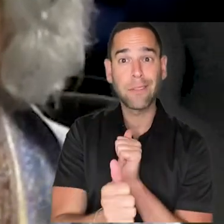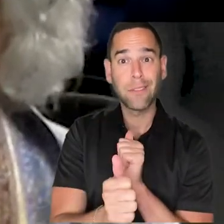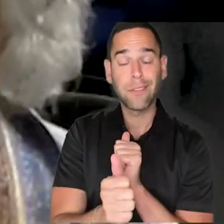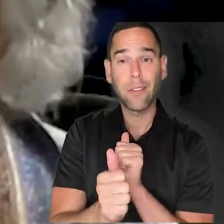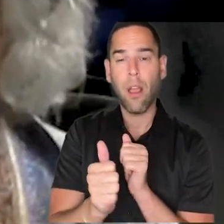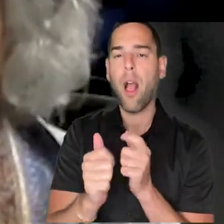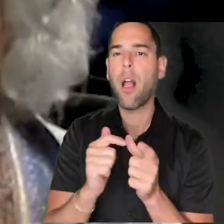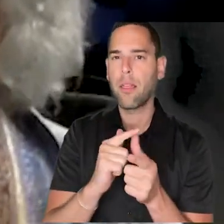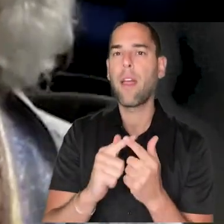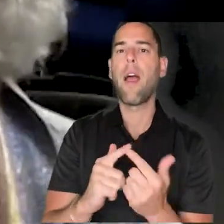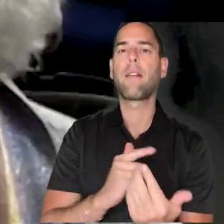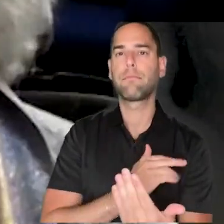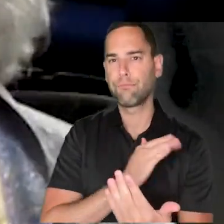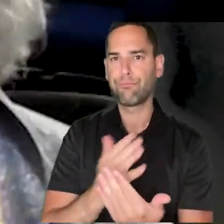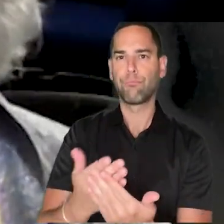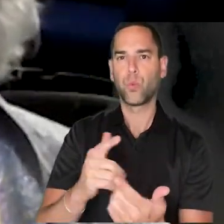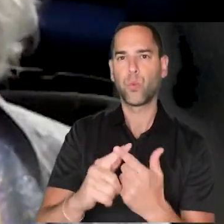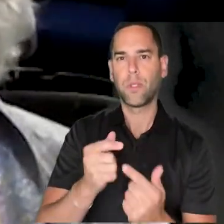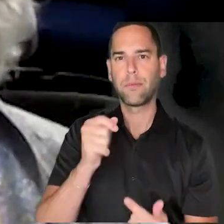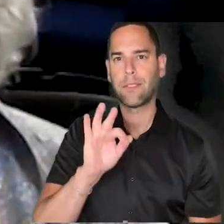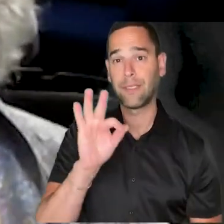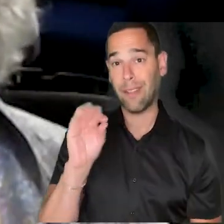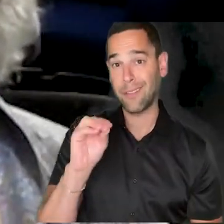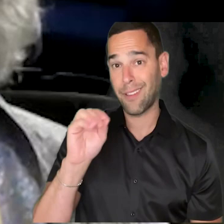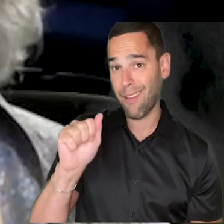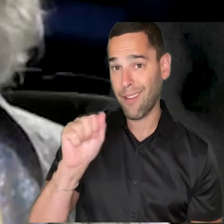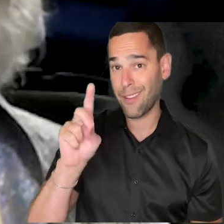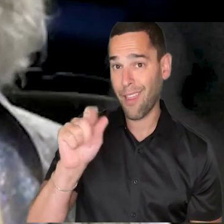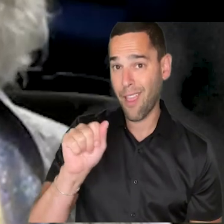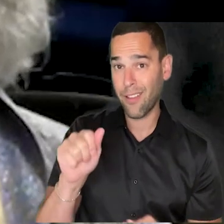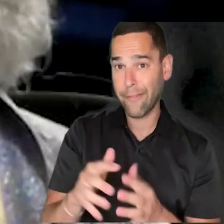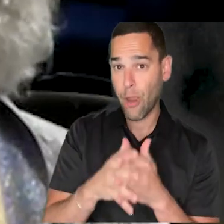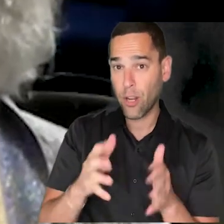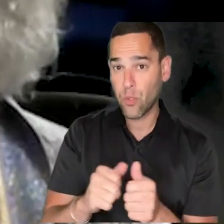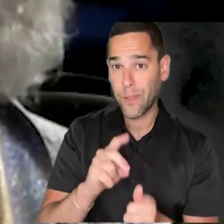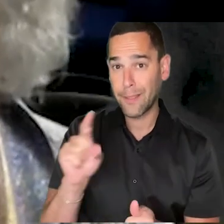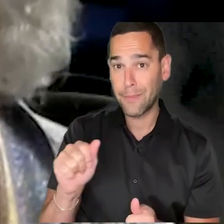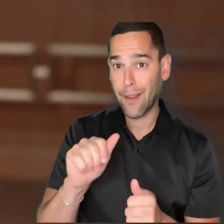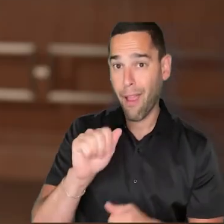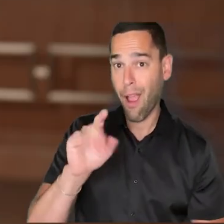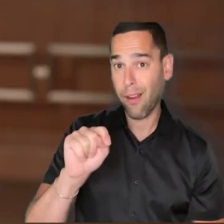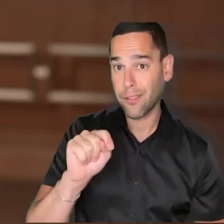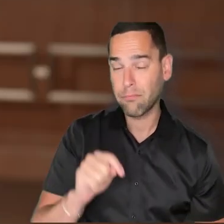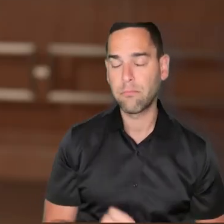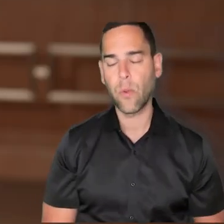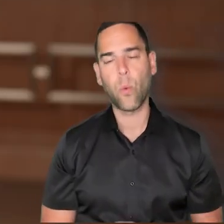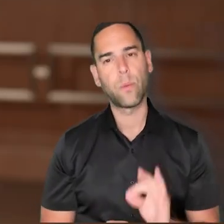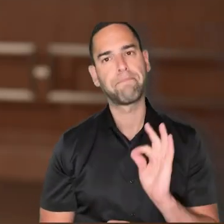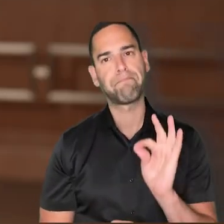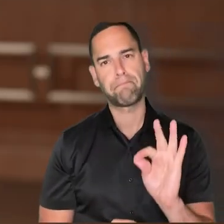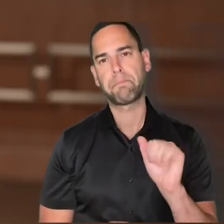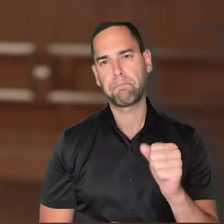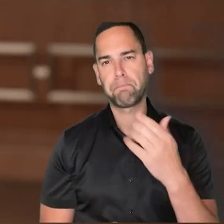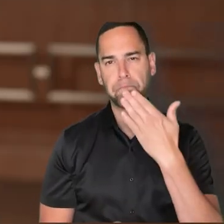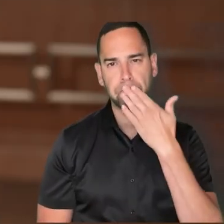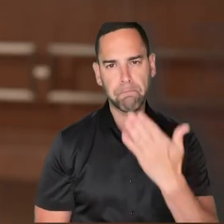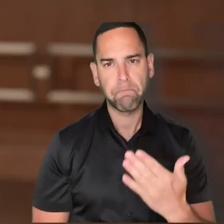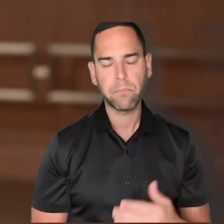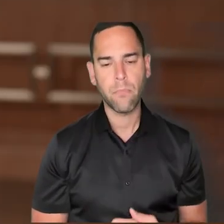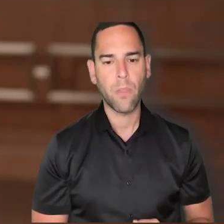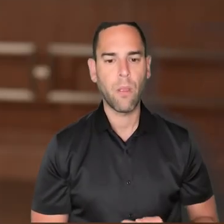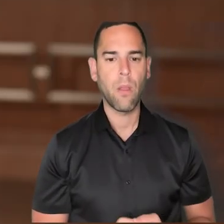laws went into effect, culminating with the 1990 Americans with Disabilities Act? Yes, and I thank you for the